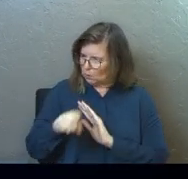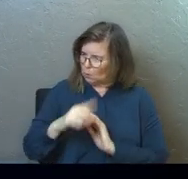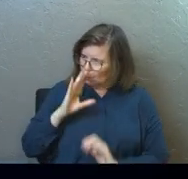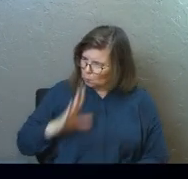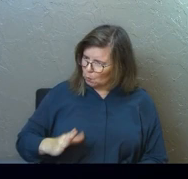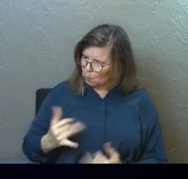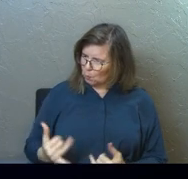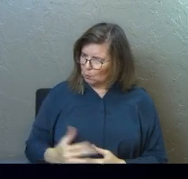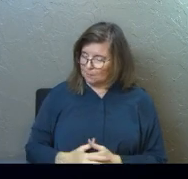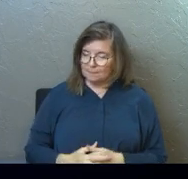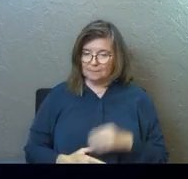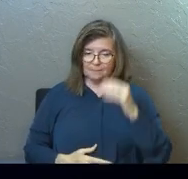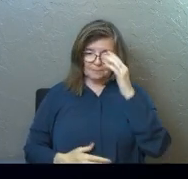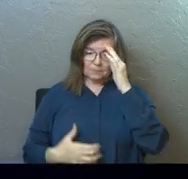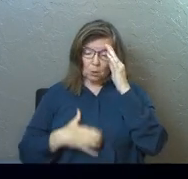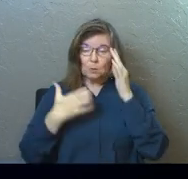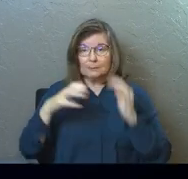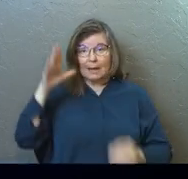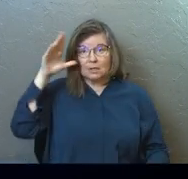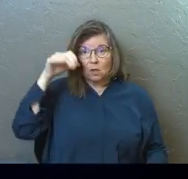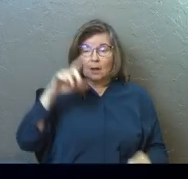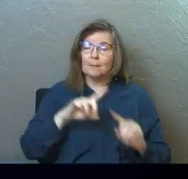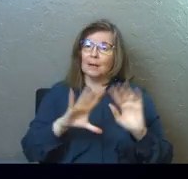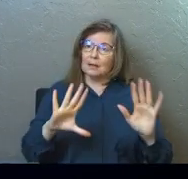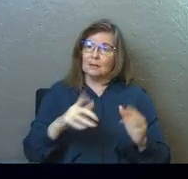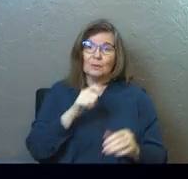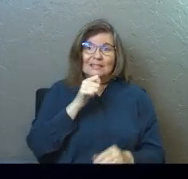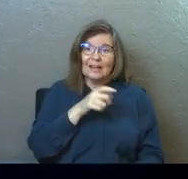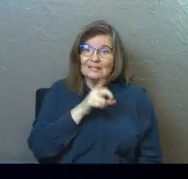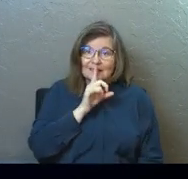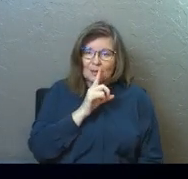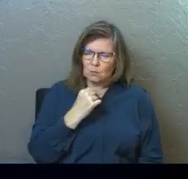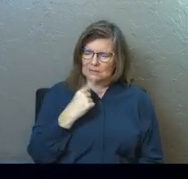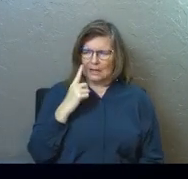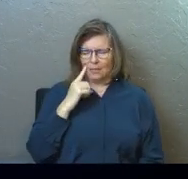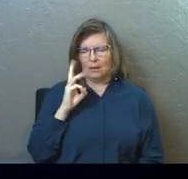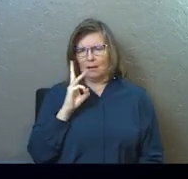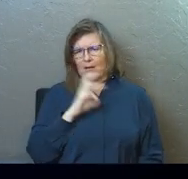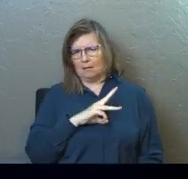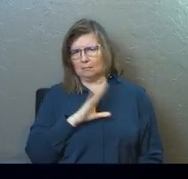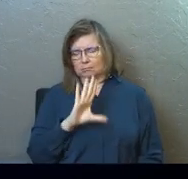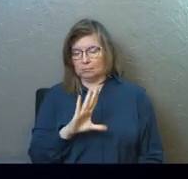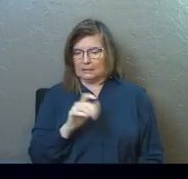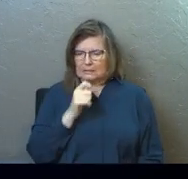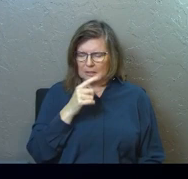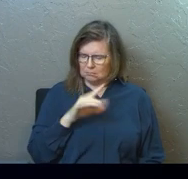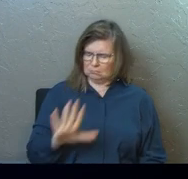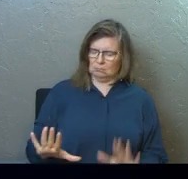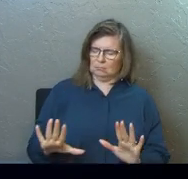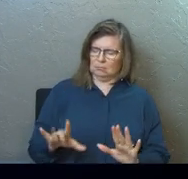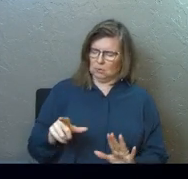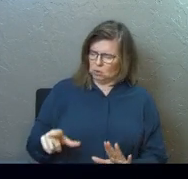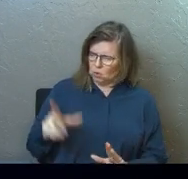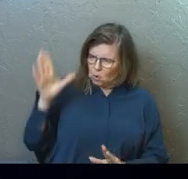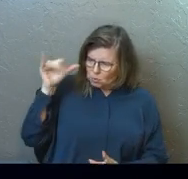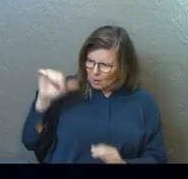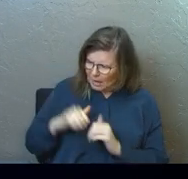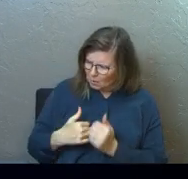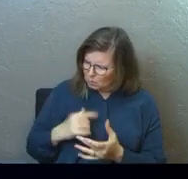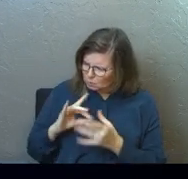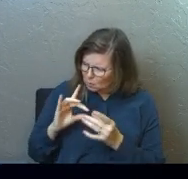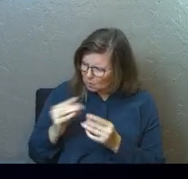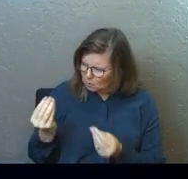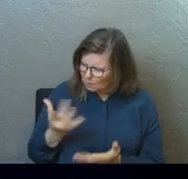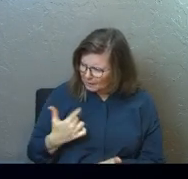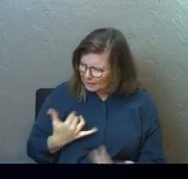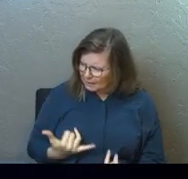you right now. He's kind of mad at the donkey. But here's what he doesn't say, which is very odd to me. He doesn't say, wait, you're a donkey. How are